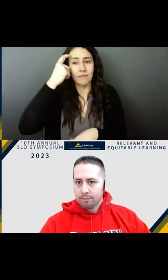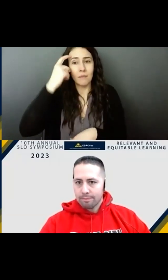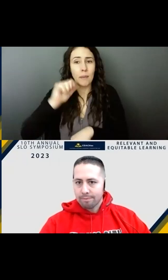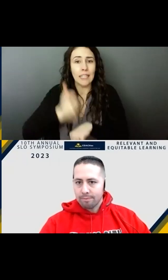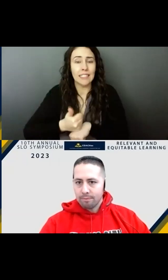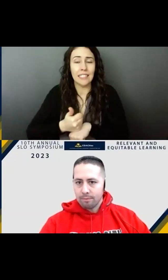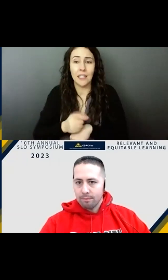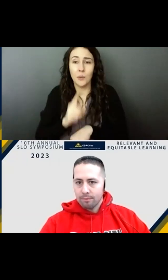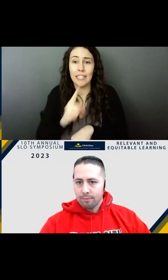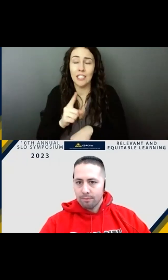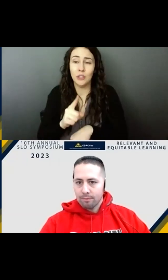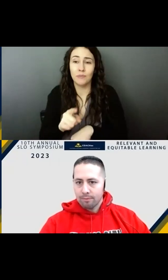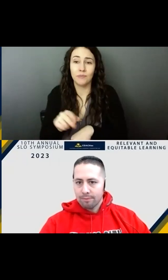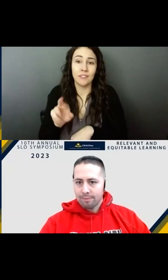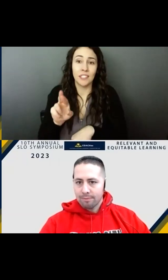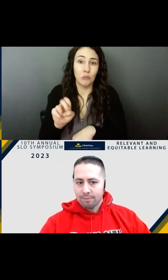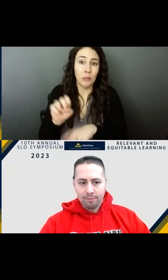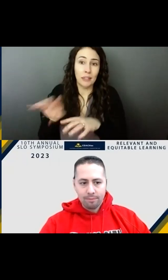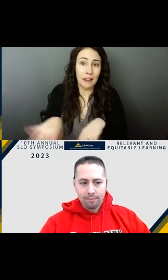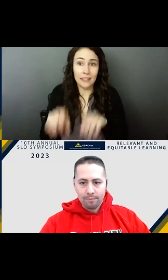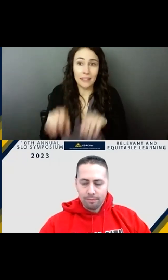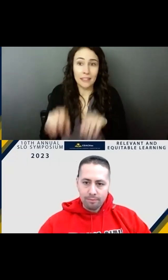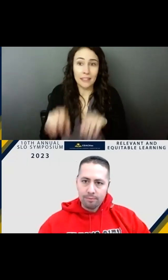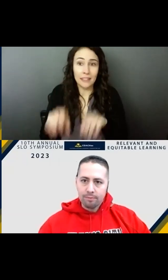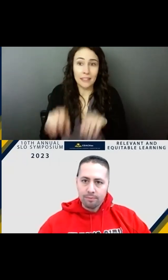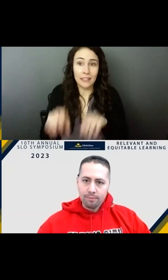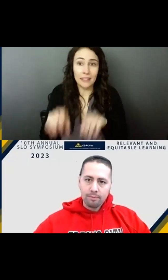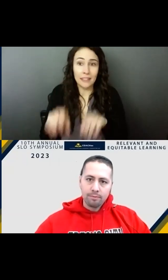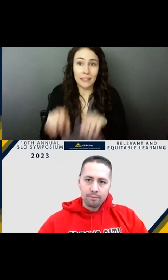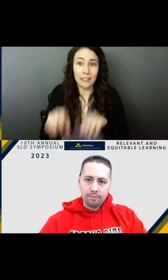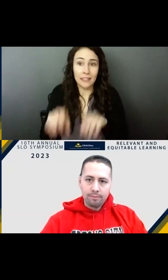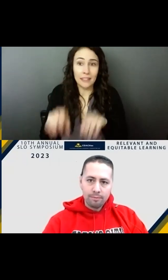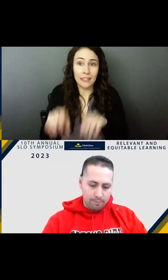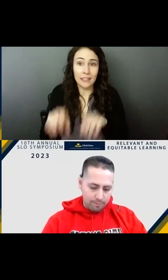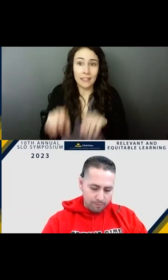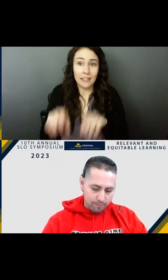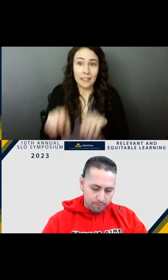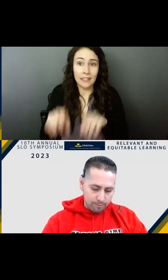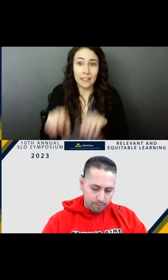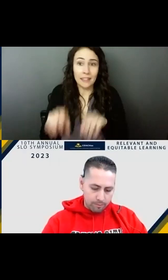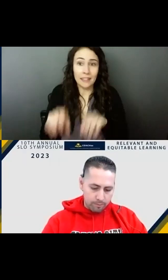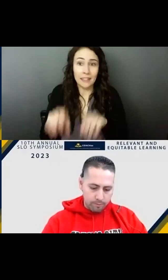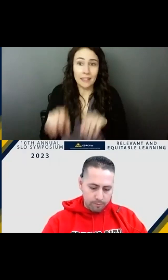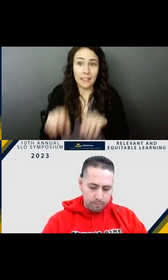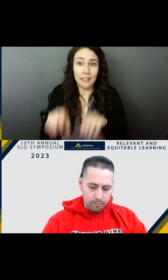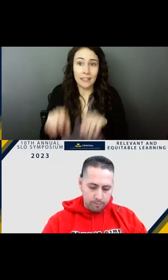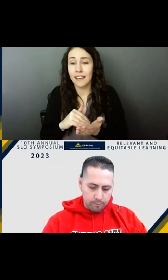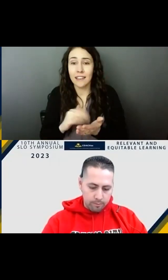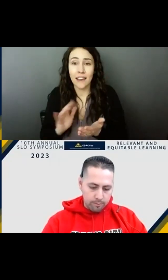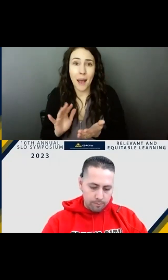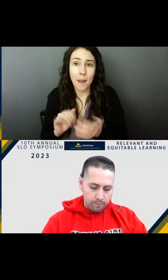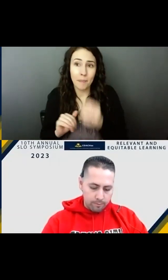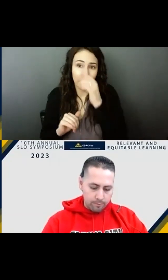readopt or reinforce. And I think by doing that, it'll really be